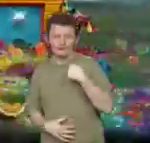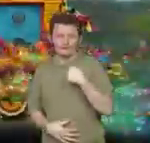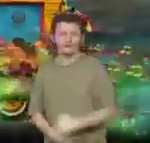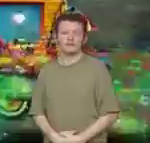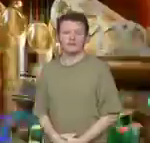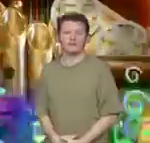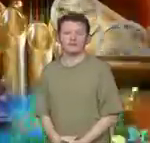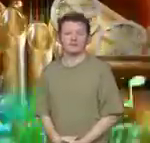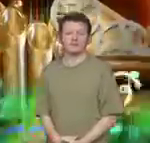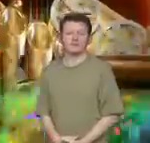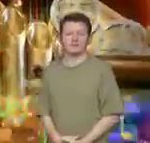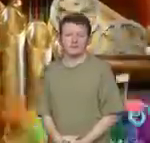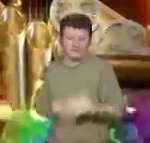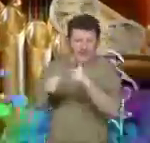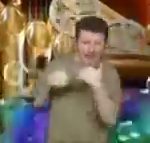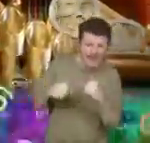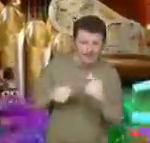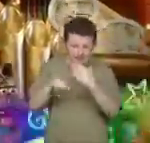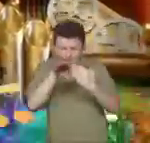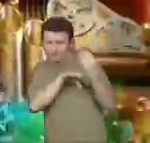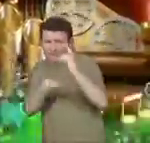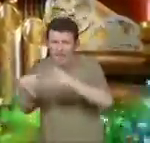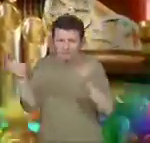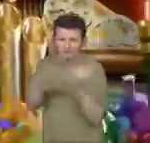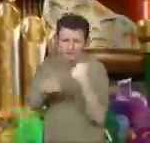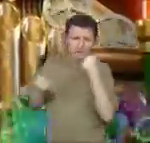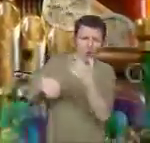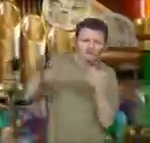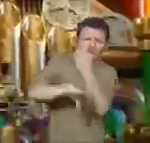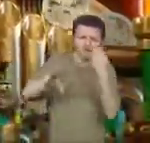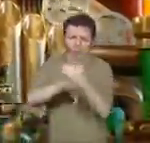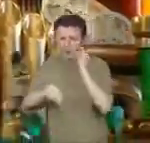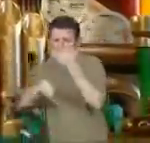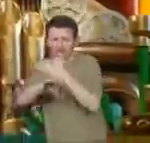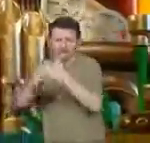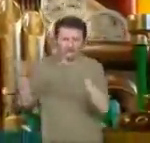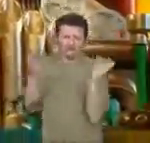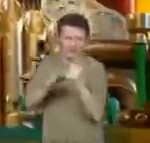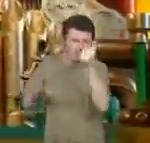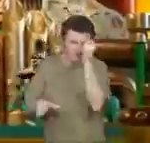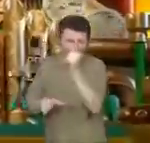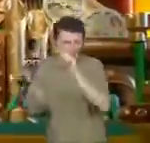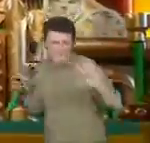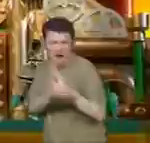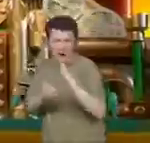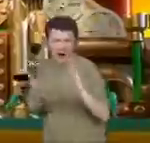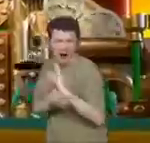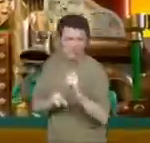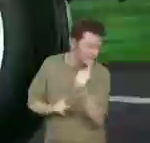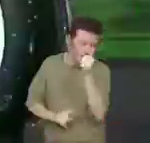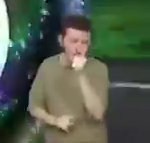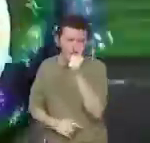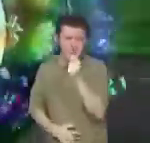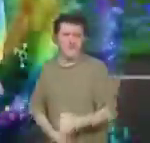Oh. Yahoo! We're off to see the tiddly peeps. On the road we go. We're off to see the tiddly peeps. They're smart. They're fun.